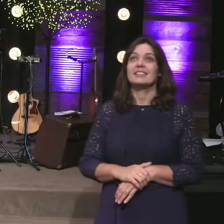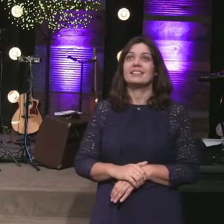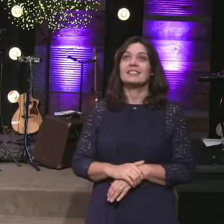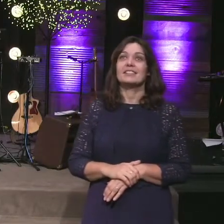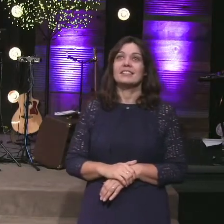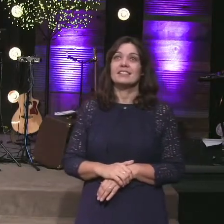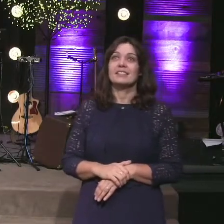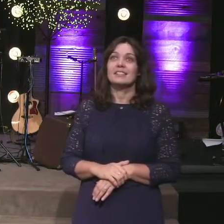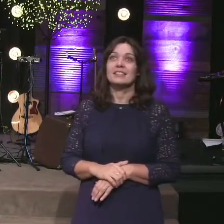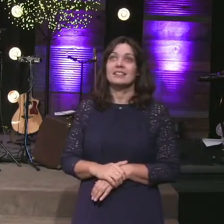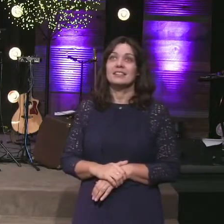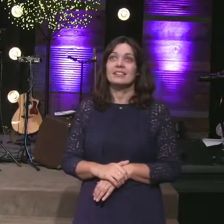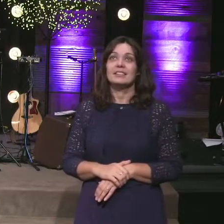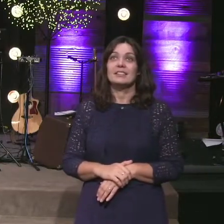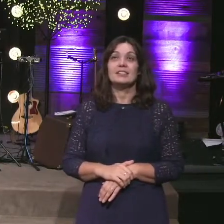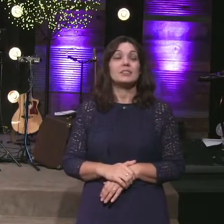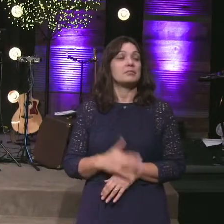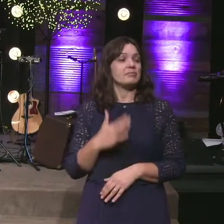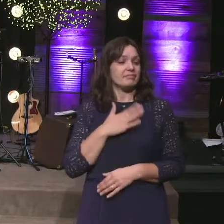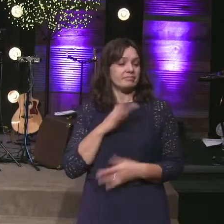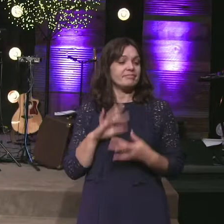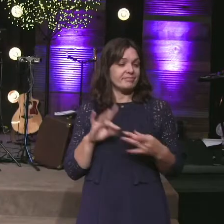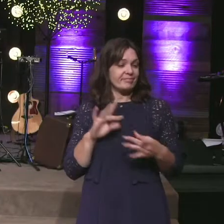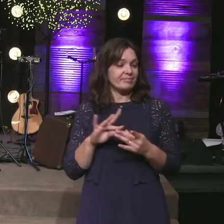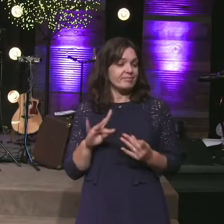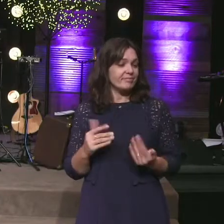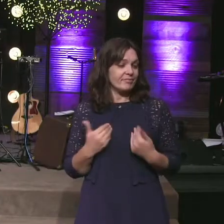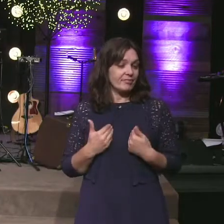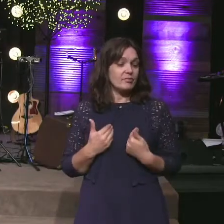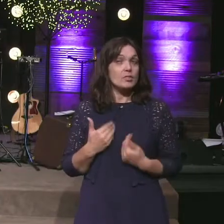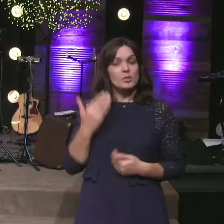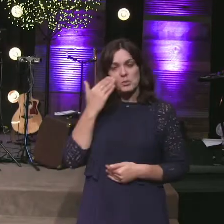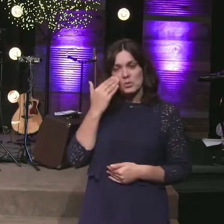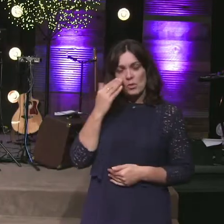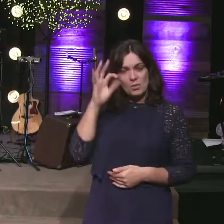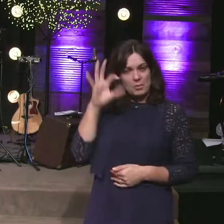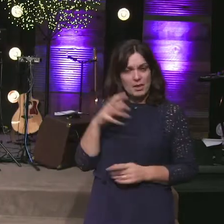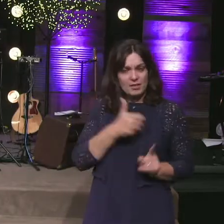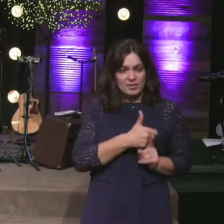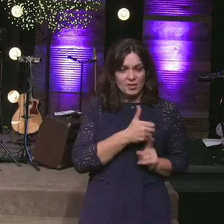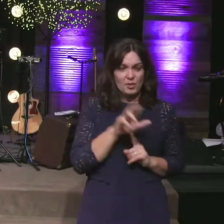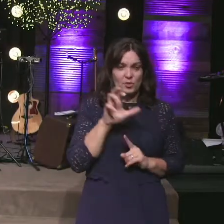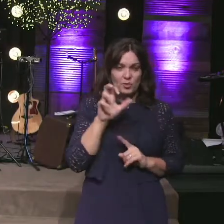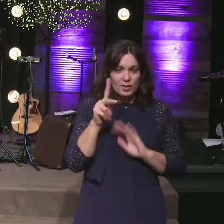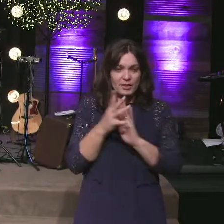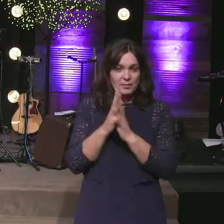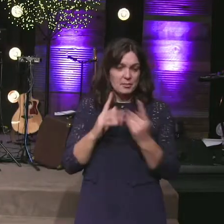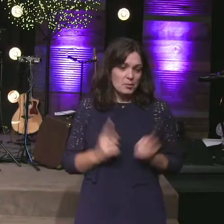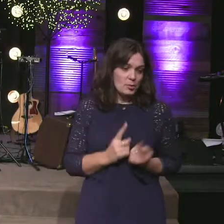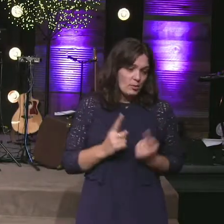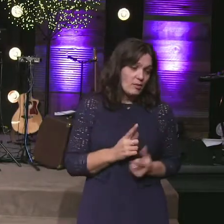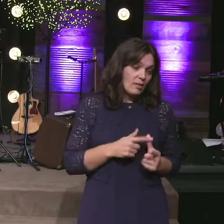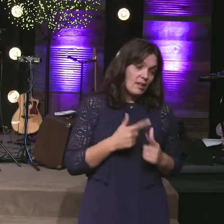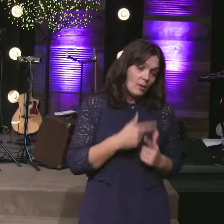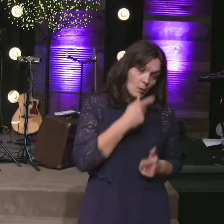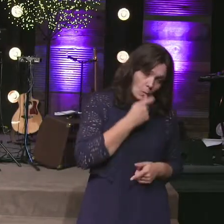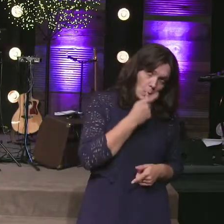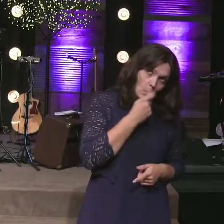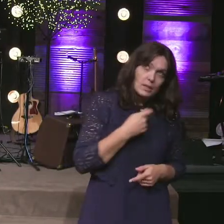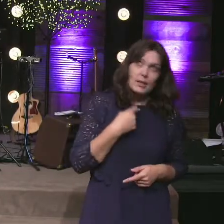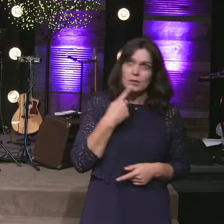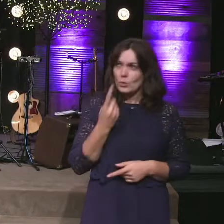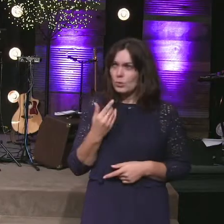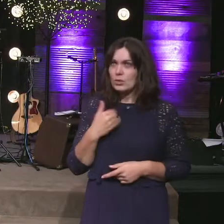I have a word. You know, when Pastor Rick got hurt and he got a bad cold, and did I tell you he has whiplash